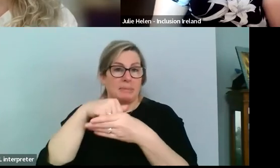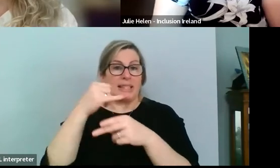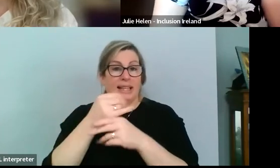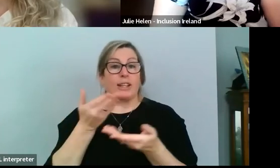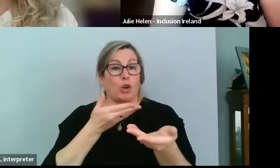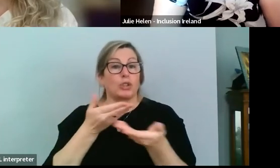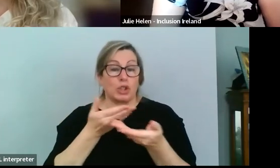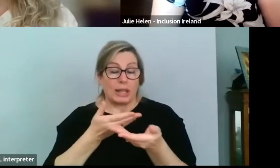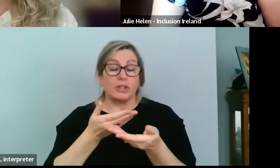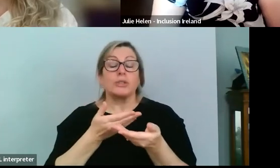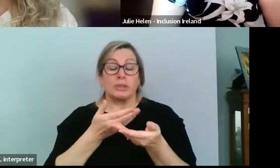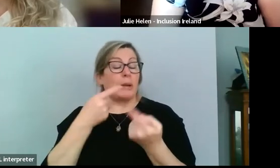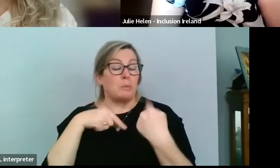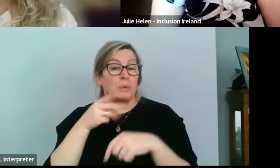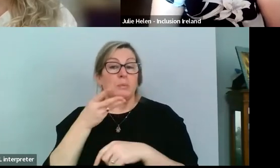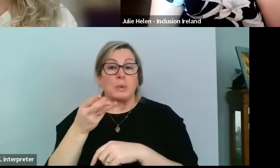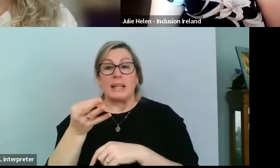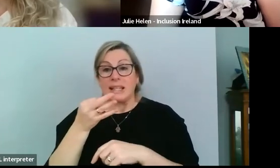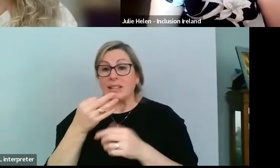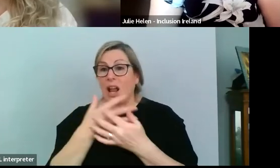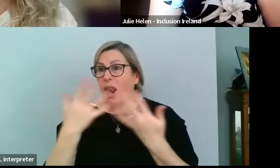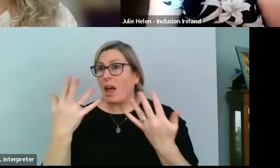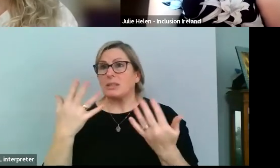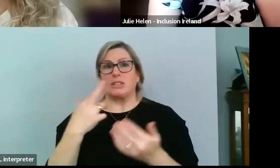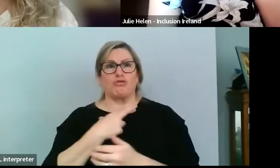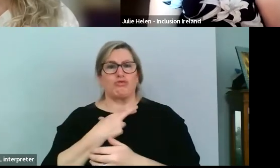as a result, and we will get a lot richer